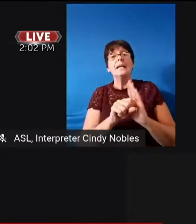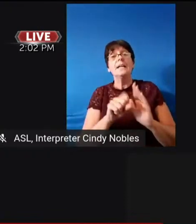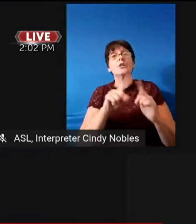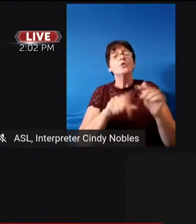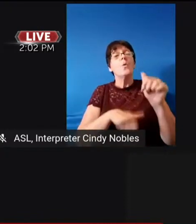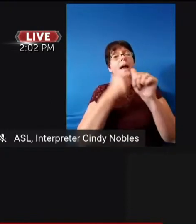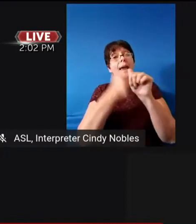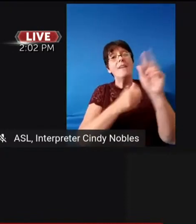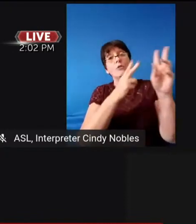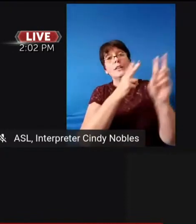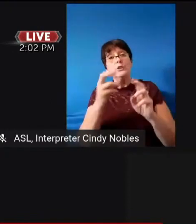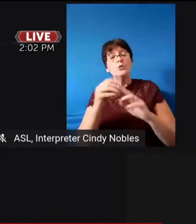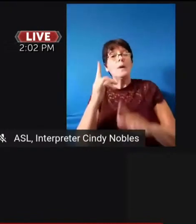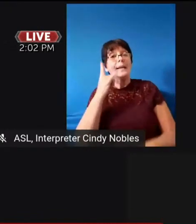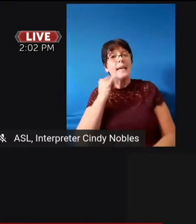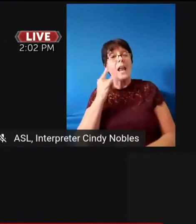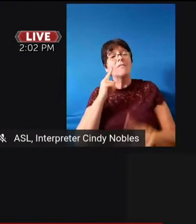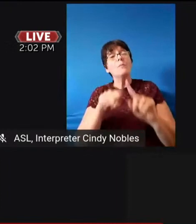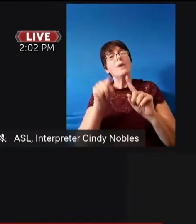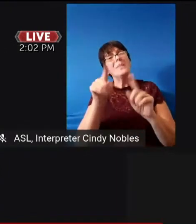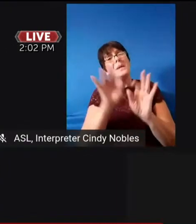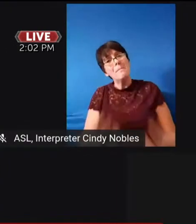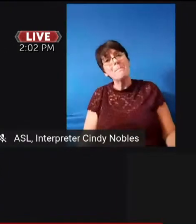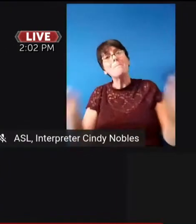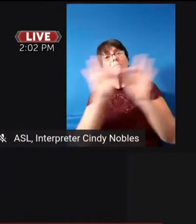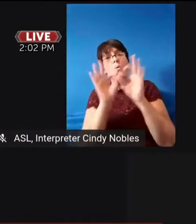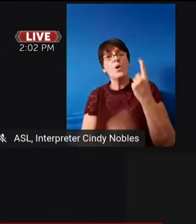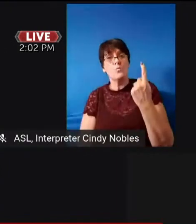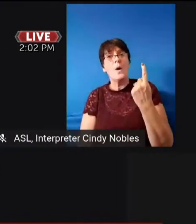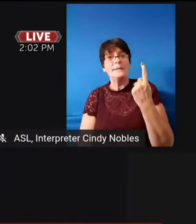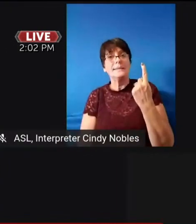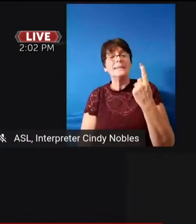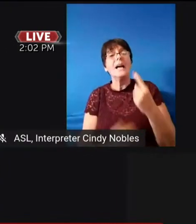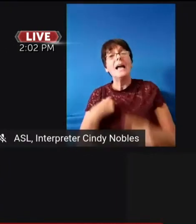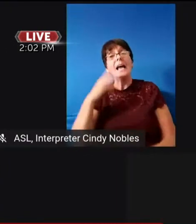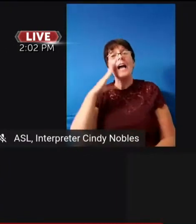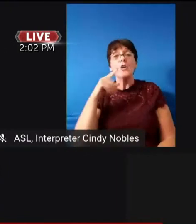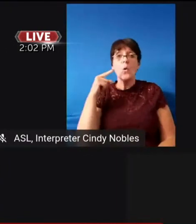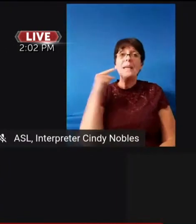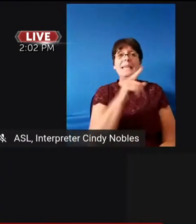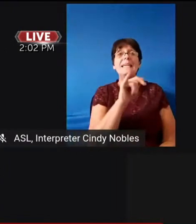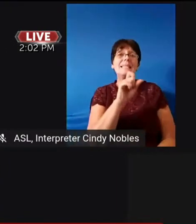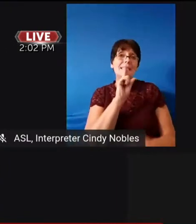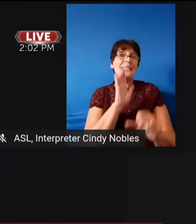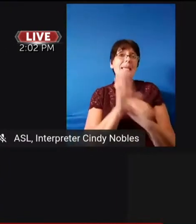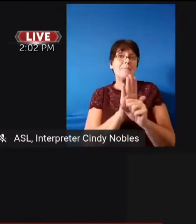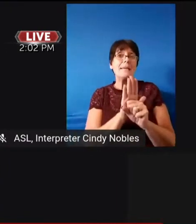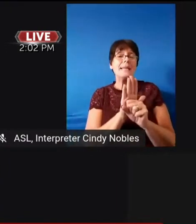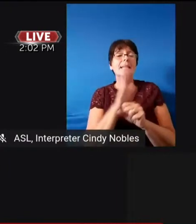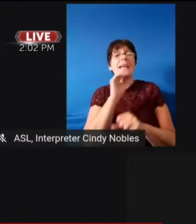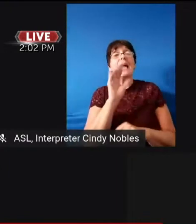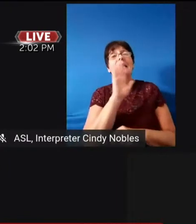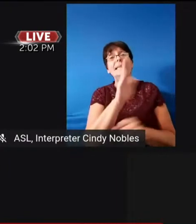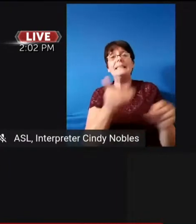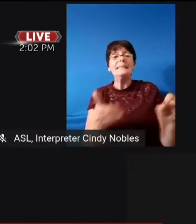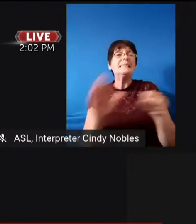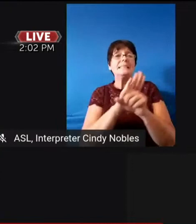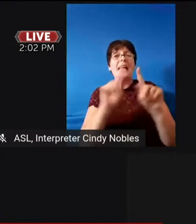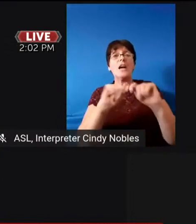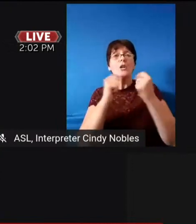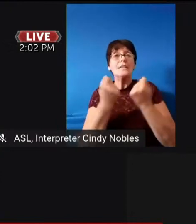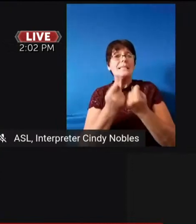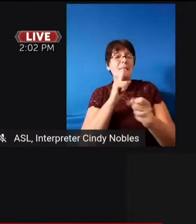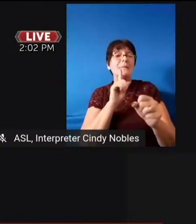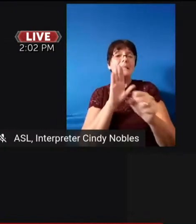in California, but those important ones that I know he is committed and his entire team is